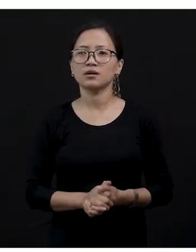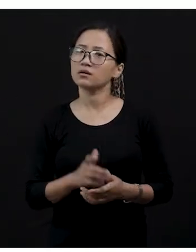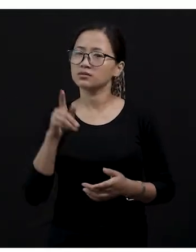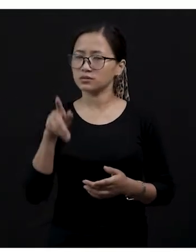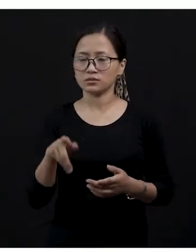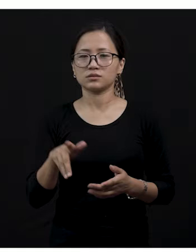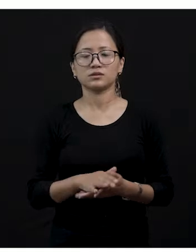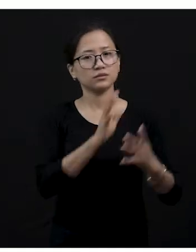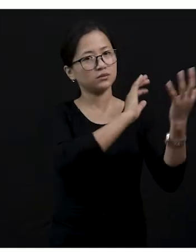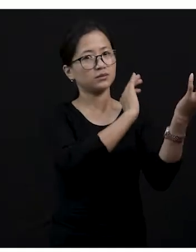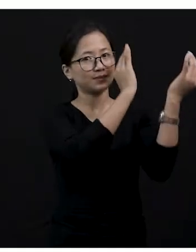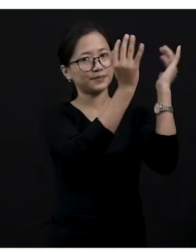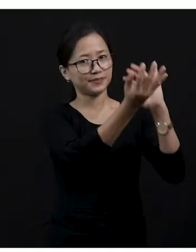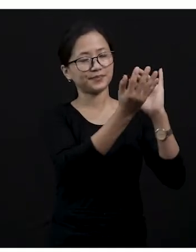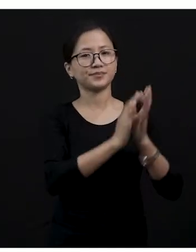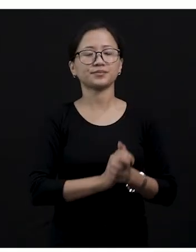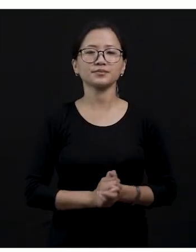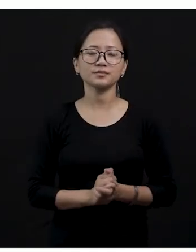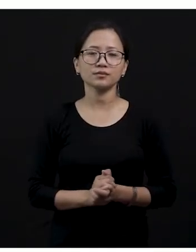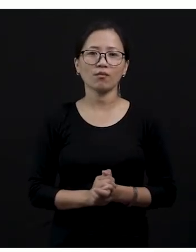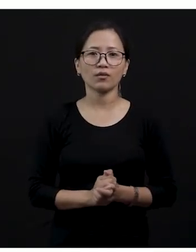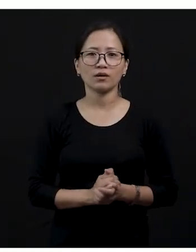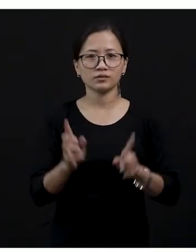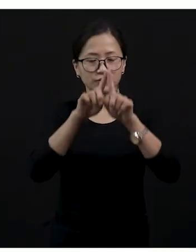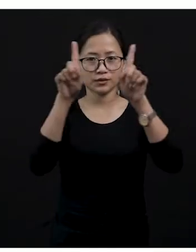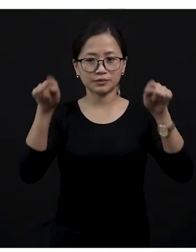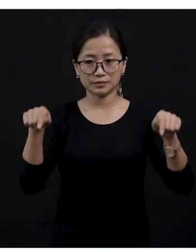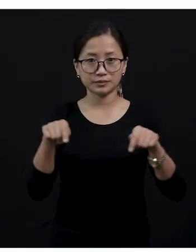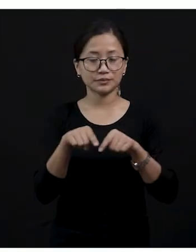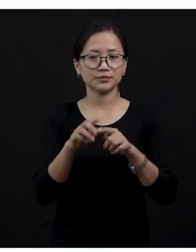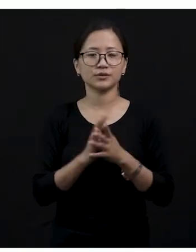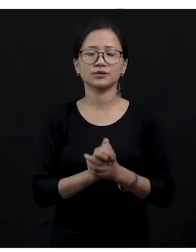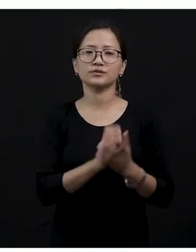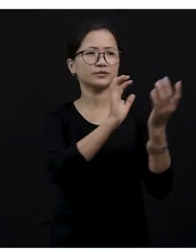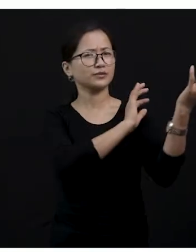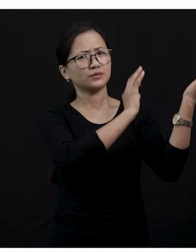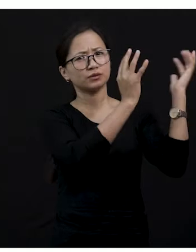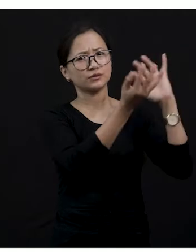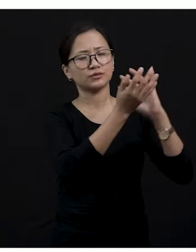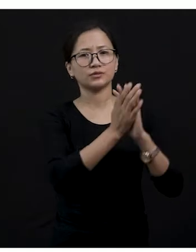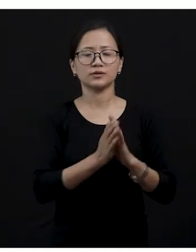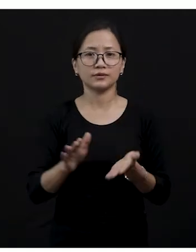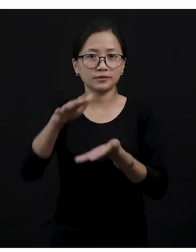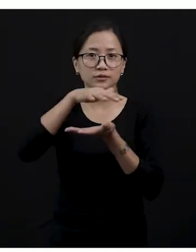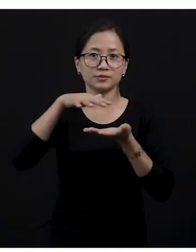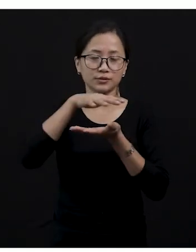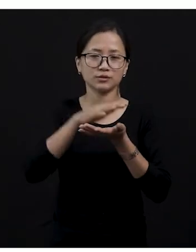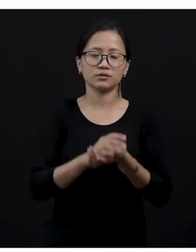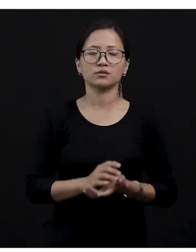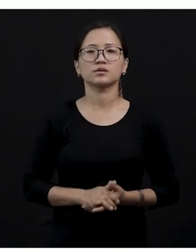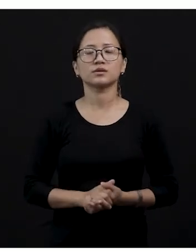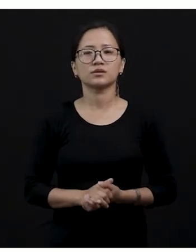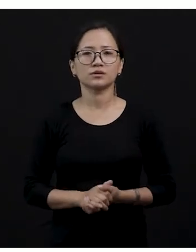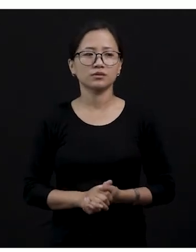Earth. Yes, this is an actual picture of the planet Earth from the space. This is an